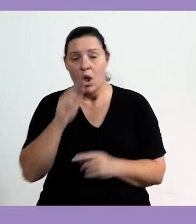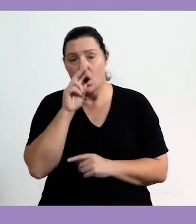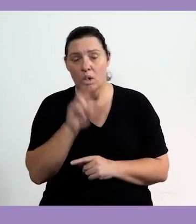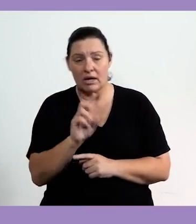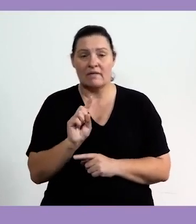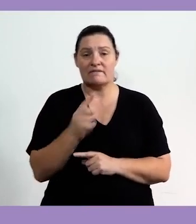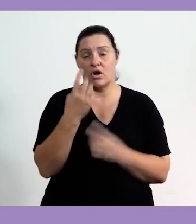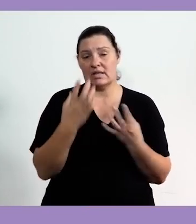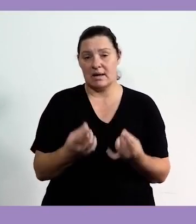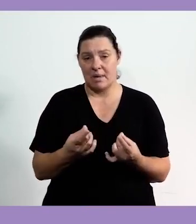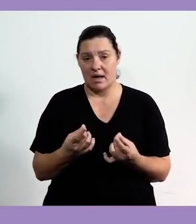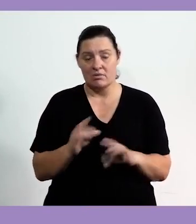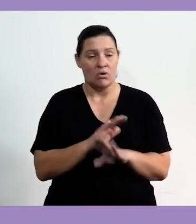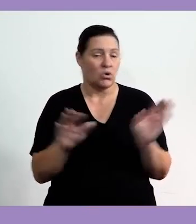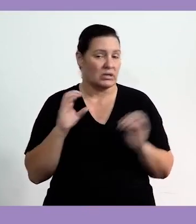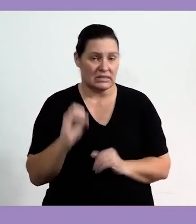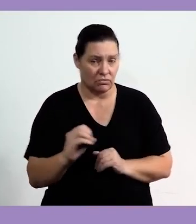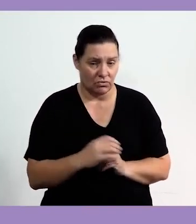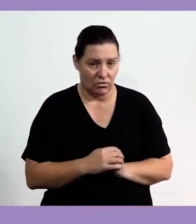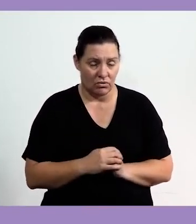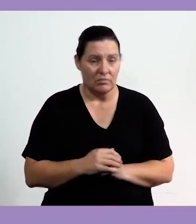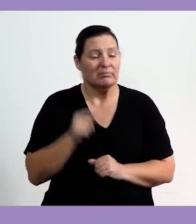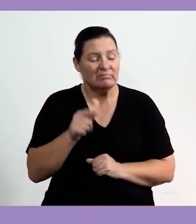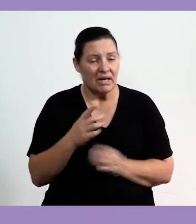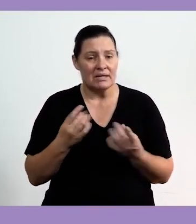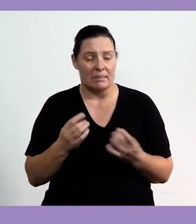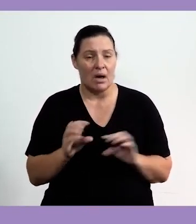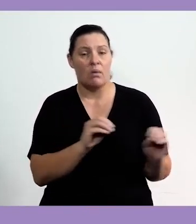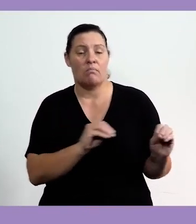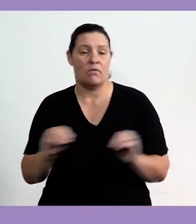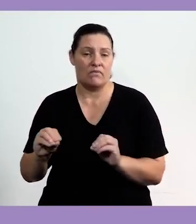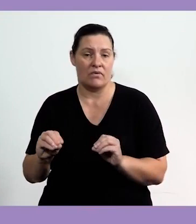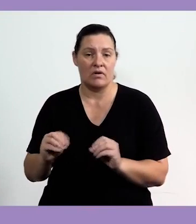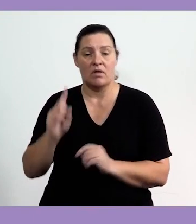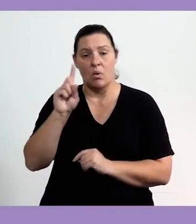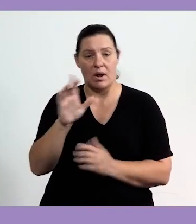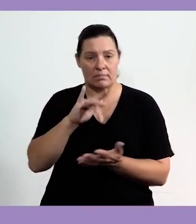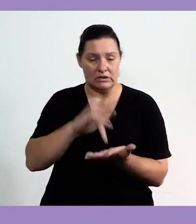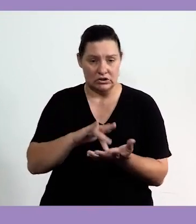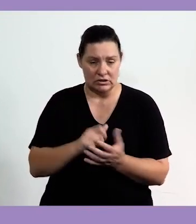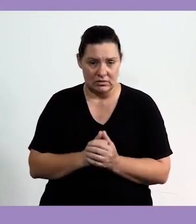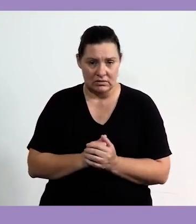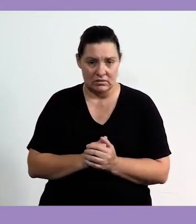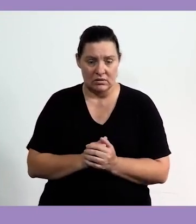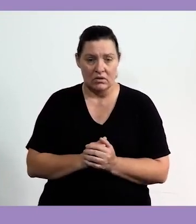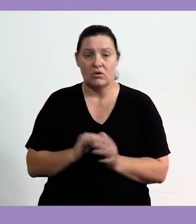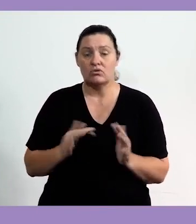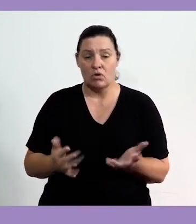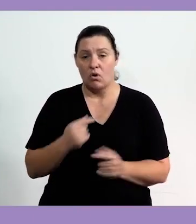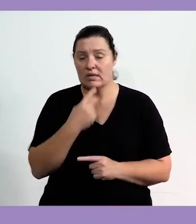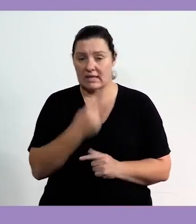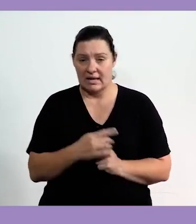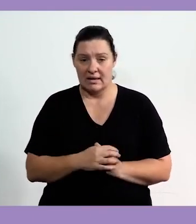0,006789. We are looking at the first number that is not a 0, and that's the number we are going to shift to the ones